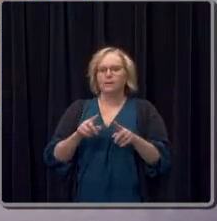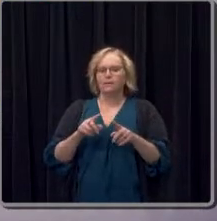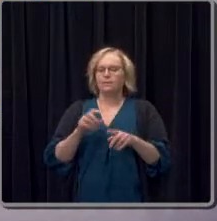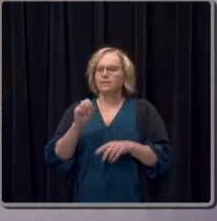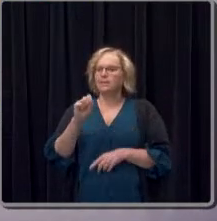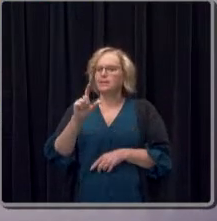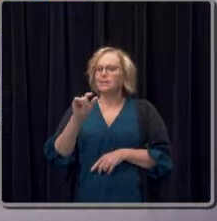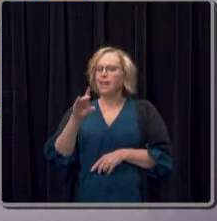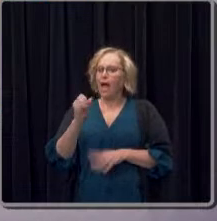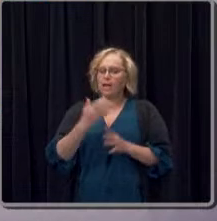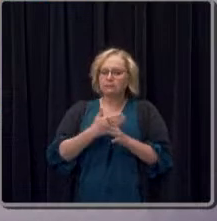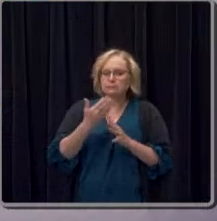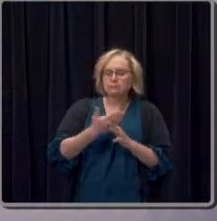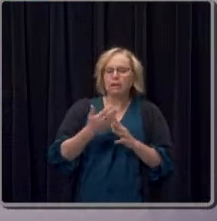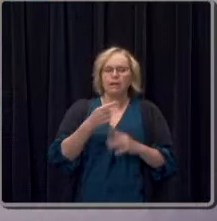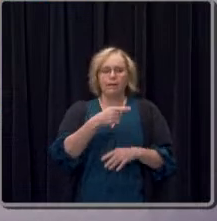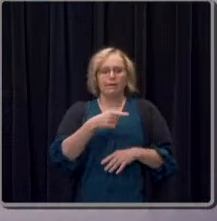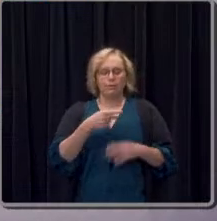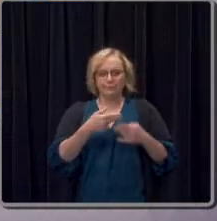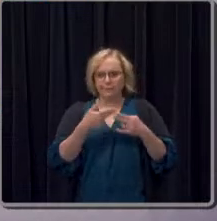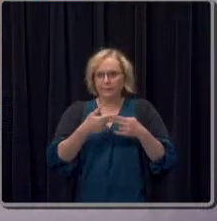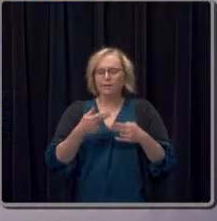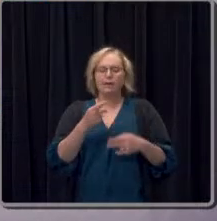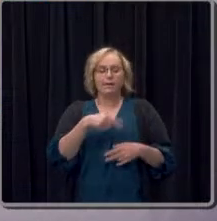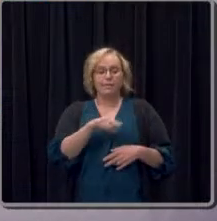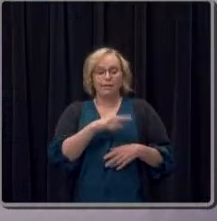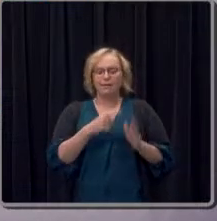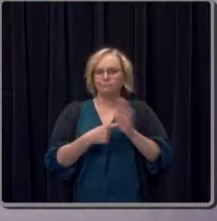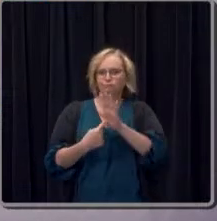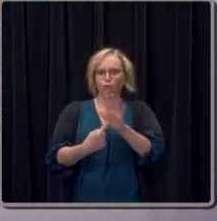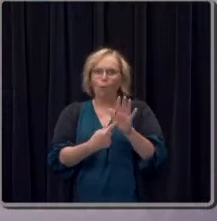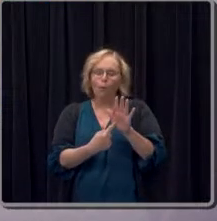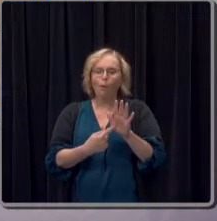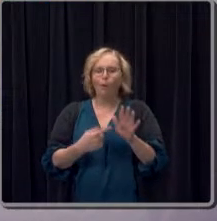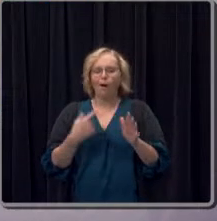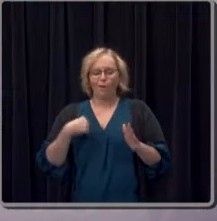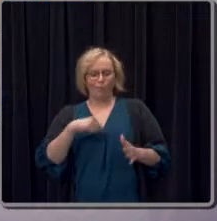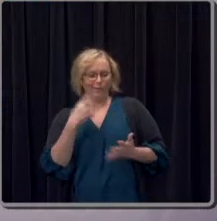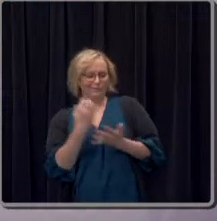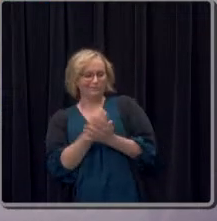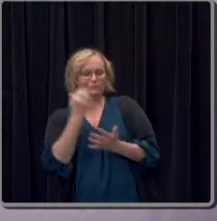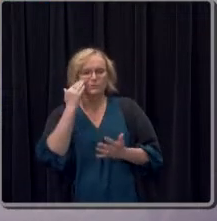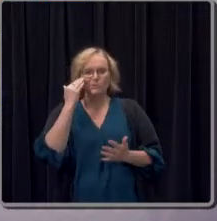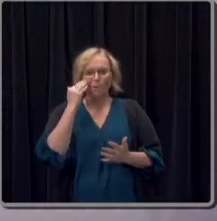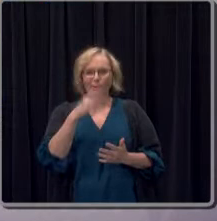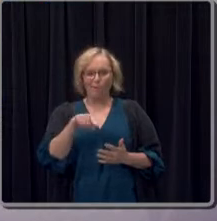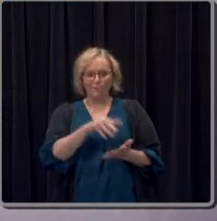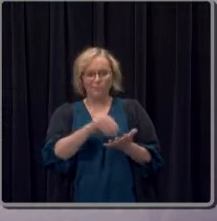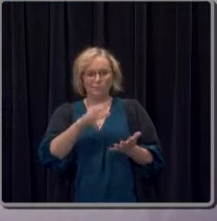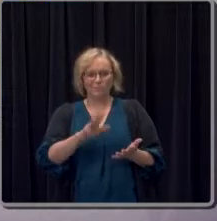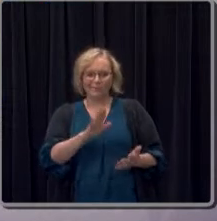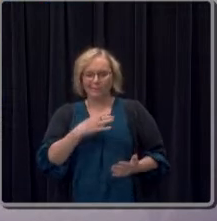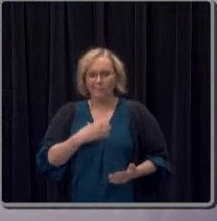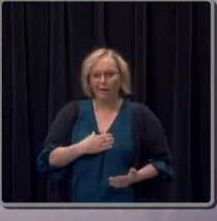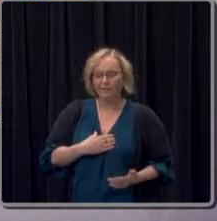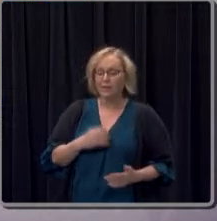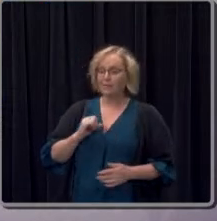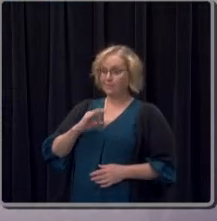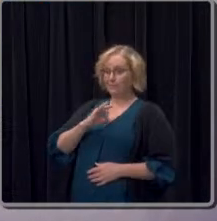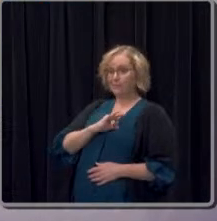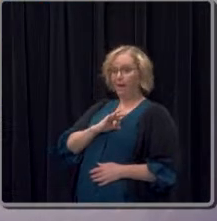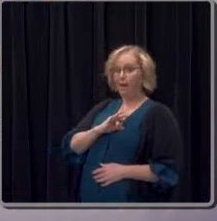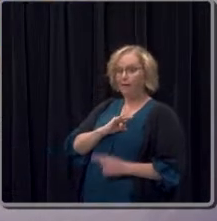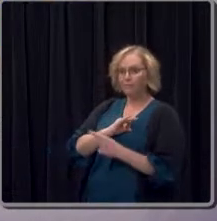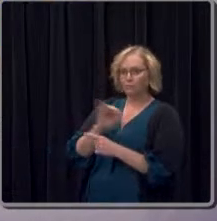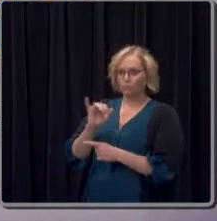and they're able to show us, and we're able to really get a chance to get to know the students better and what they're passionate about. And then also staff members also share what they're